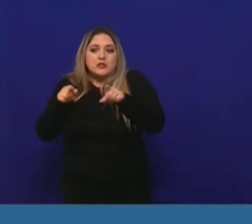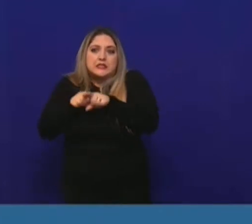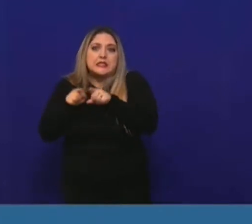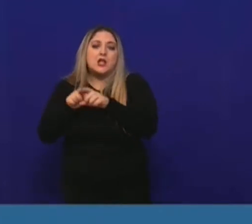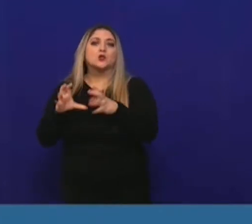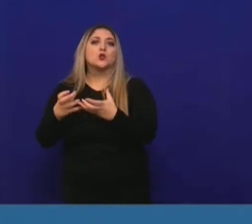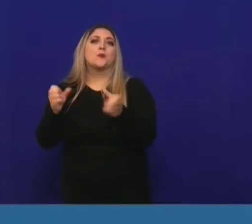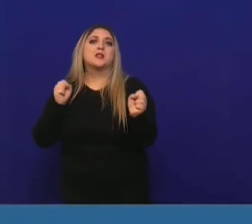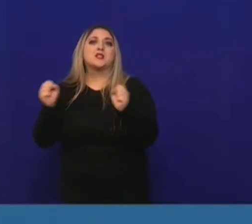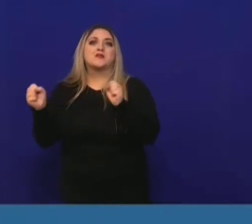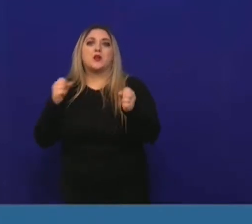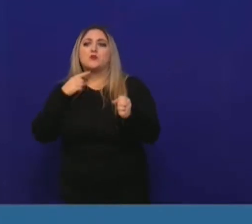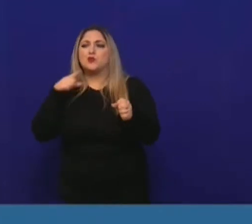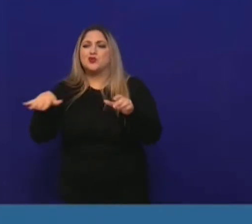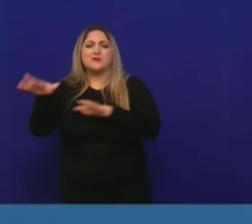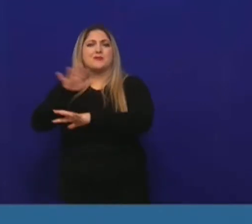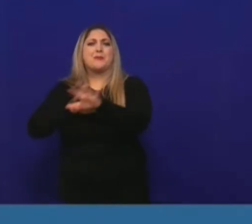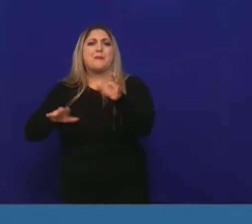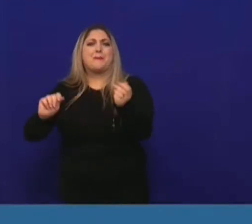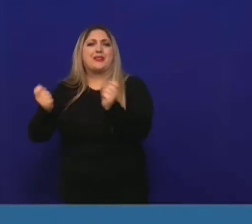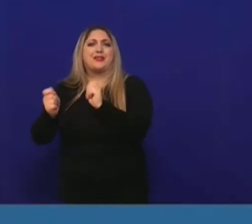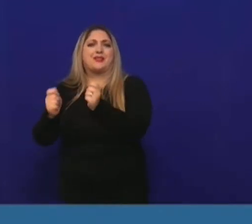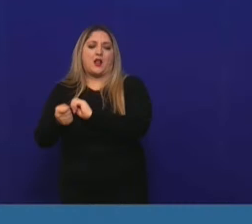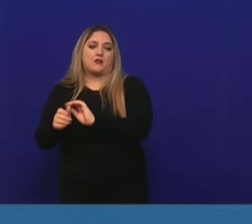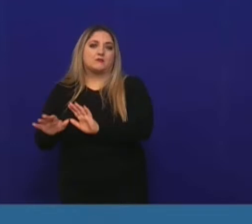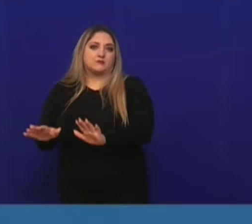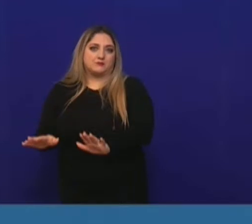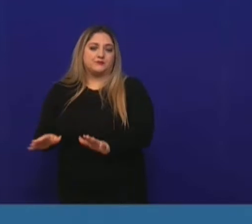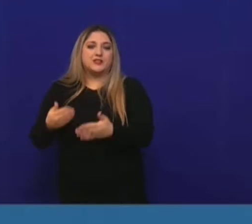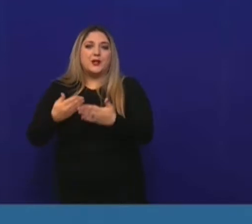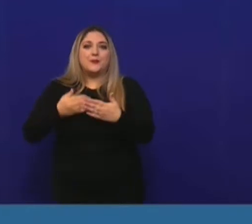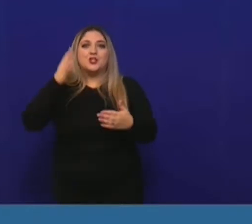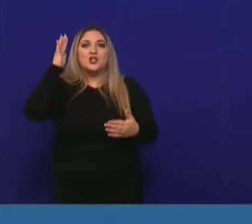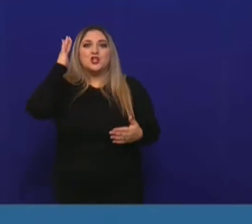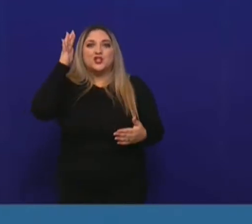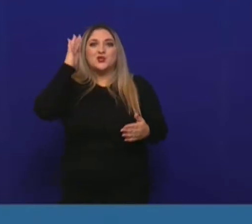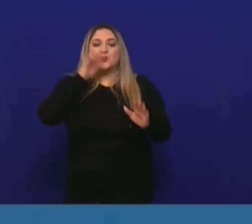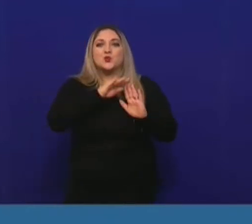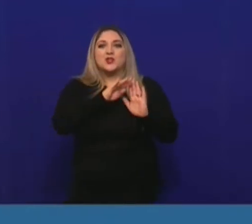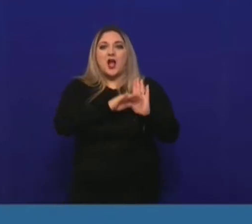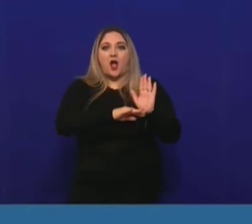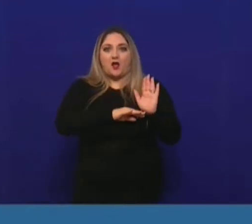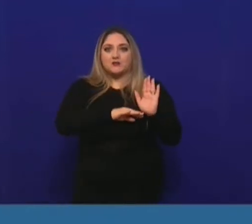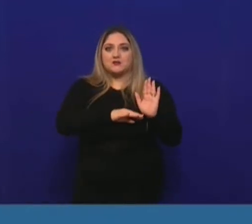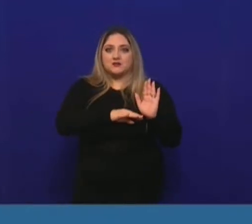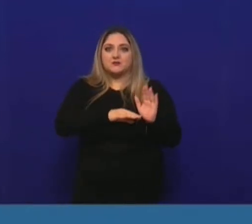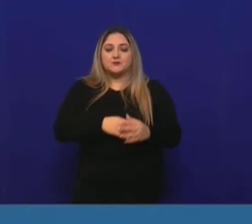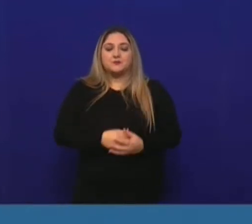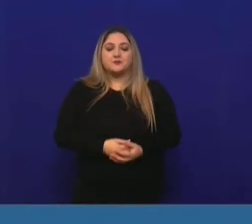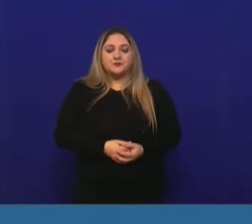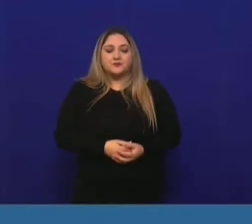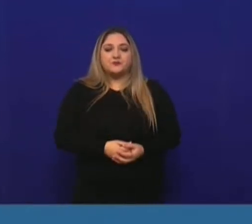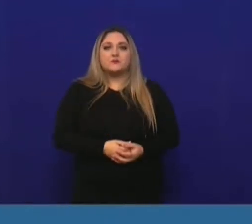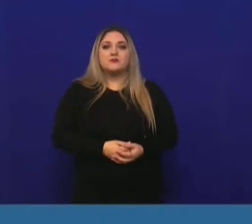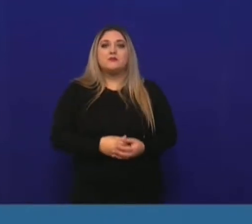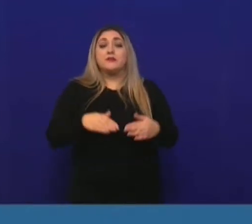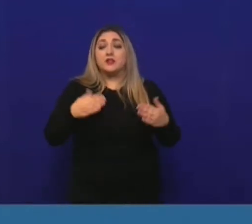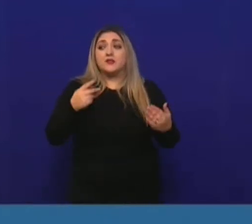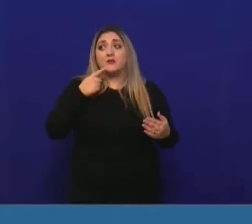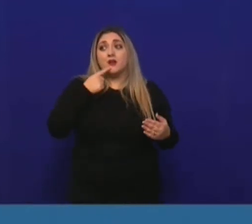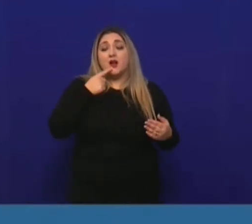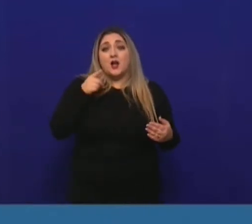jinbidlu ħalli inti tnaqqas il-chances li inti jkollok iktar tfal li jkunu qegħdin f'kuntatt ma' xulxin. Bħalma semmejt